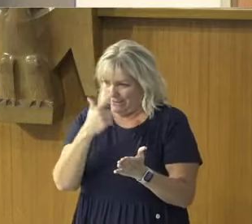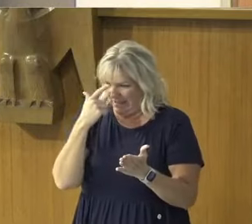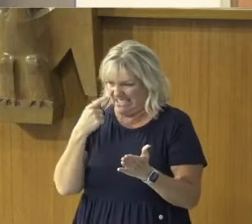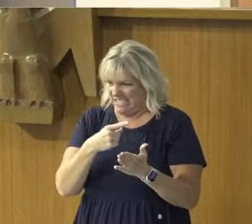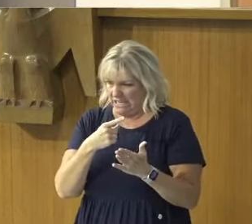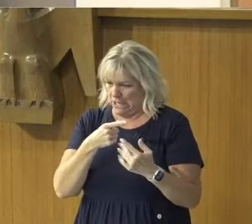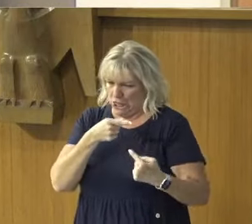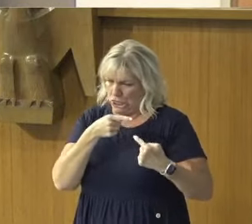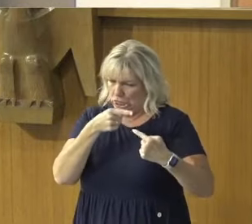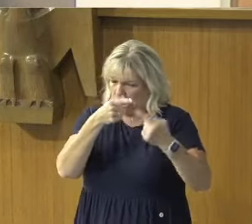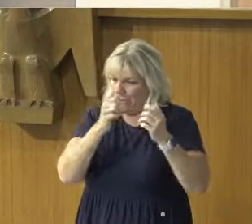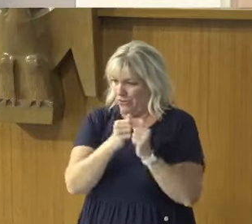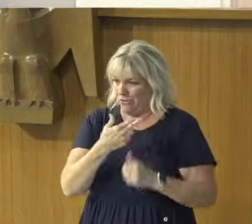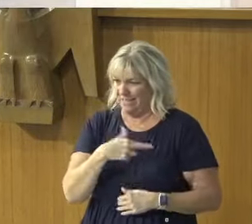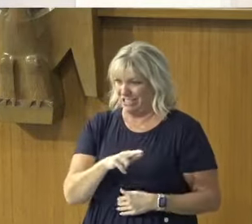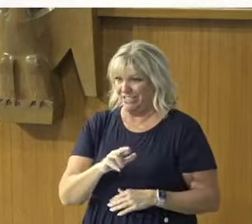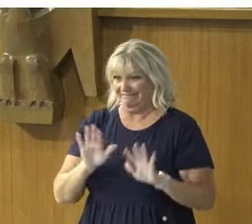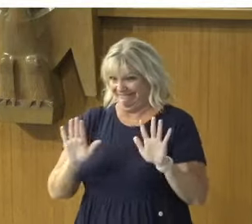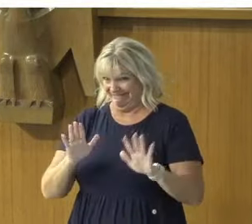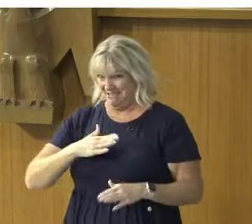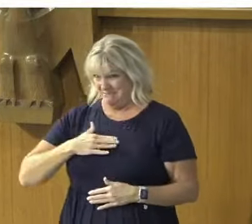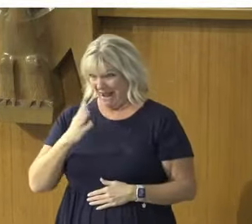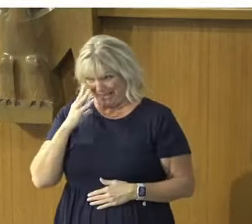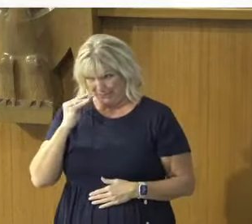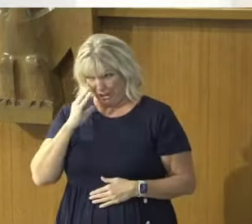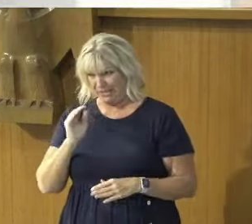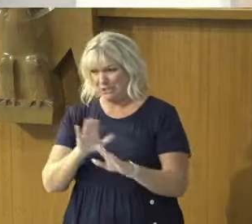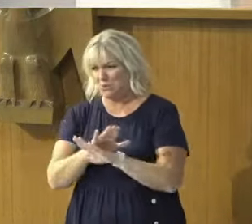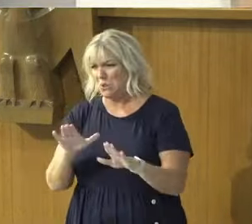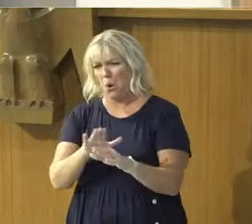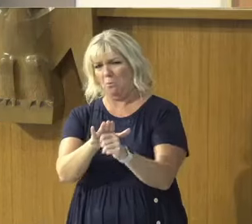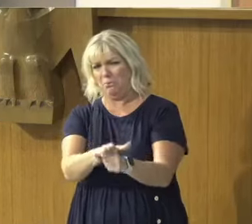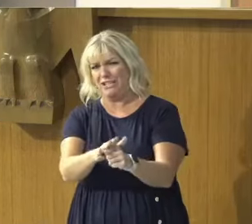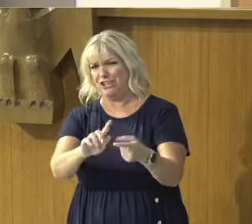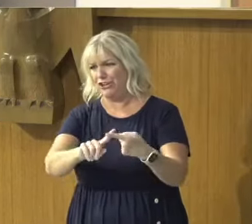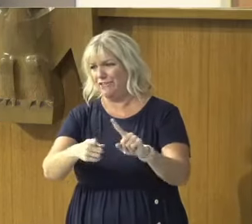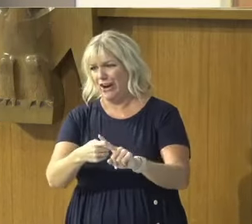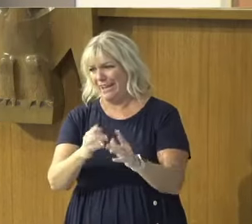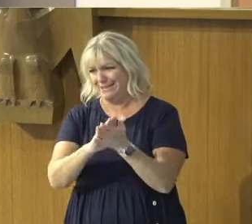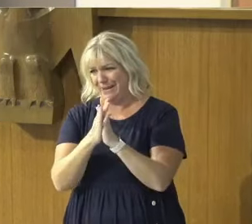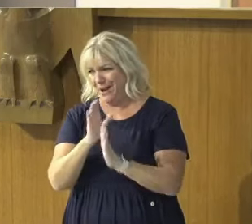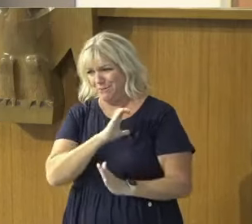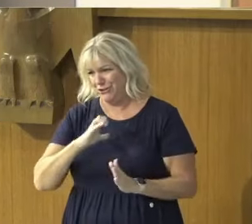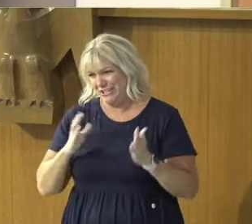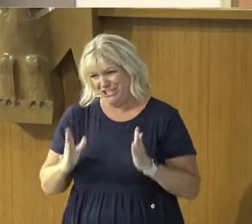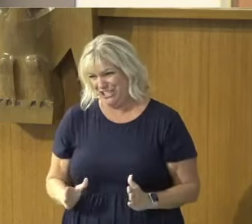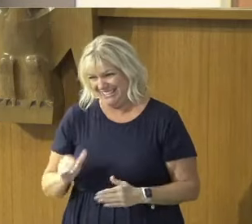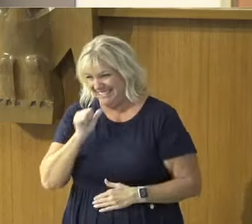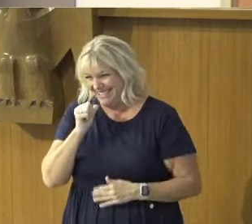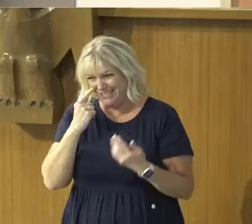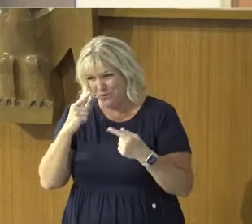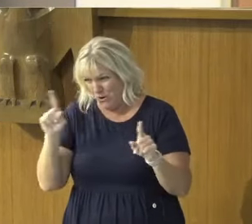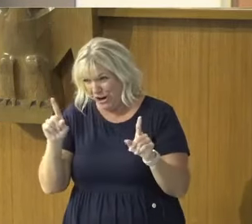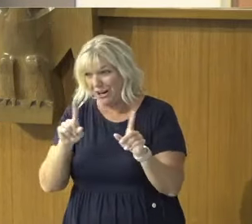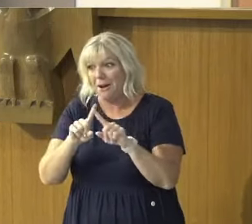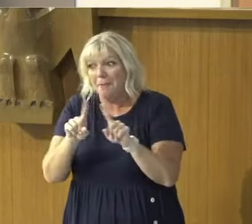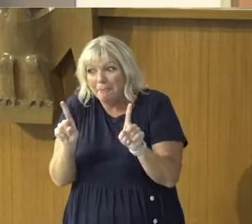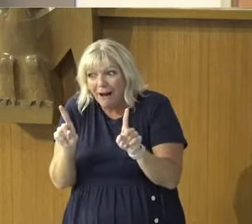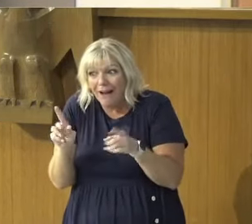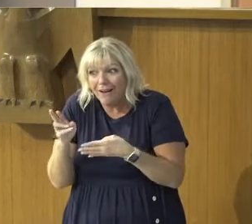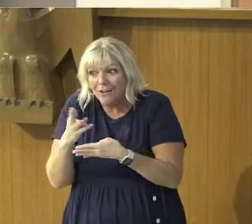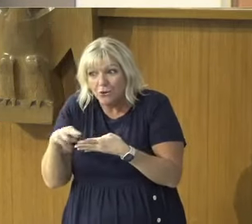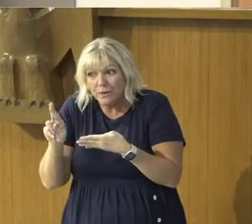experience, it does not work well to pressure your friends to convert to Christianity, but the results are some of the most